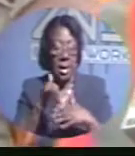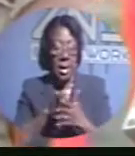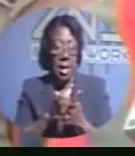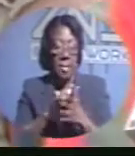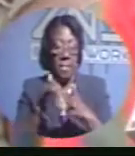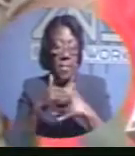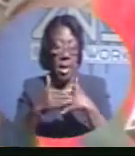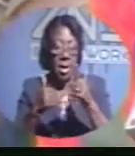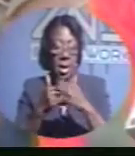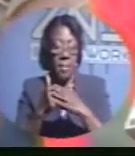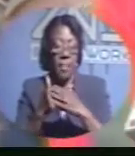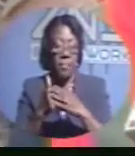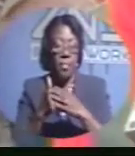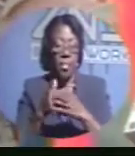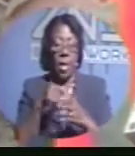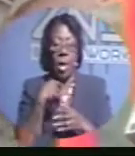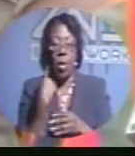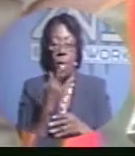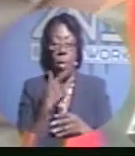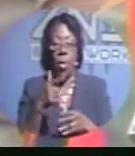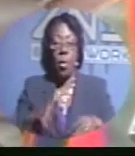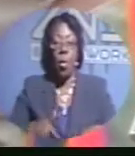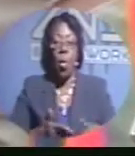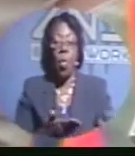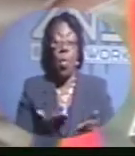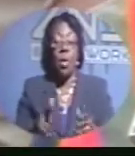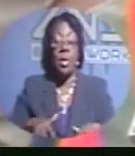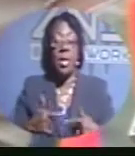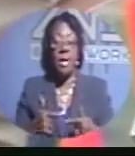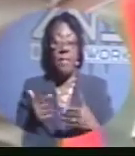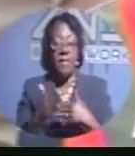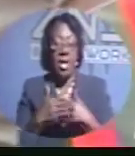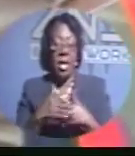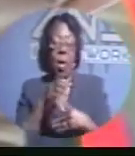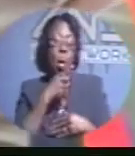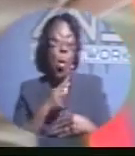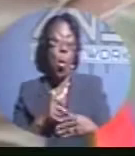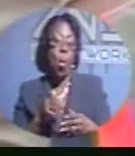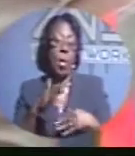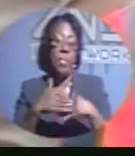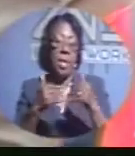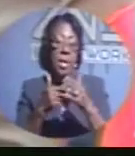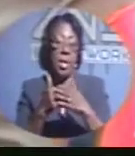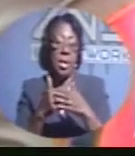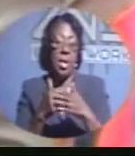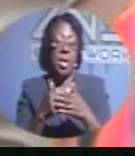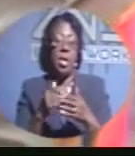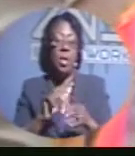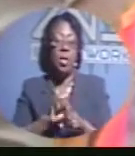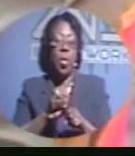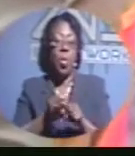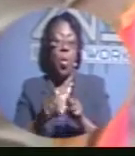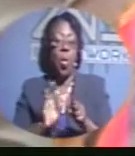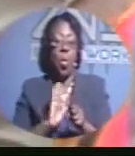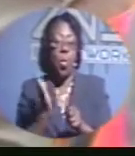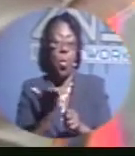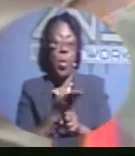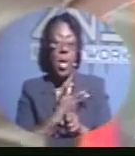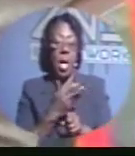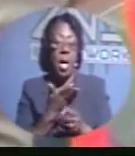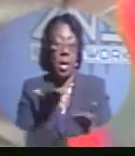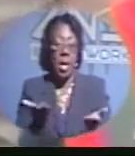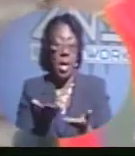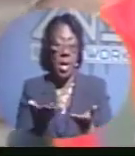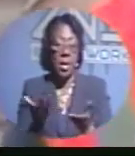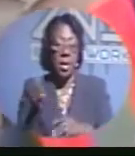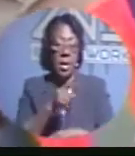safe, and who would want to live in a surrounding like this. So we are here today partnering with the Grand Bahama Port Authority in